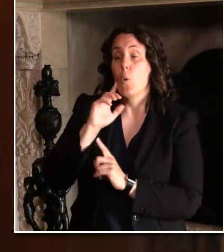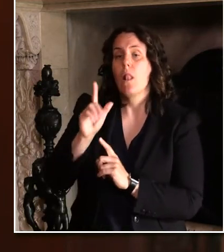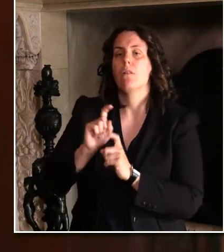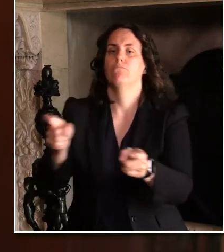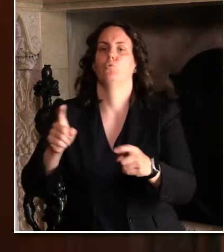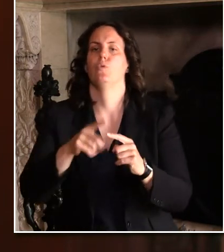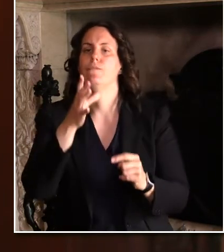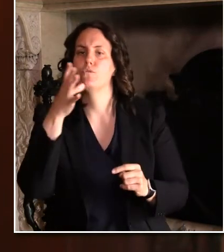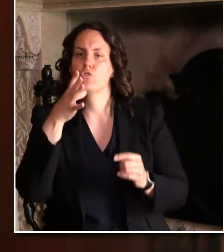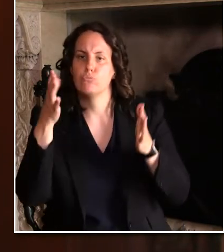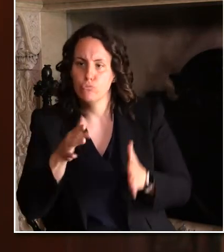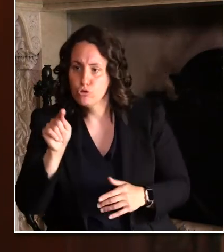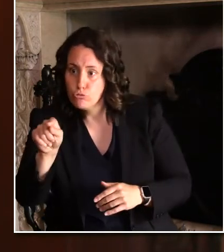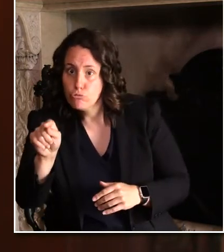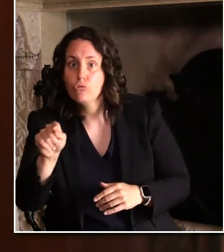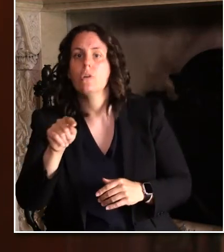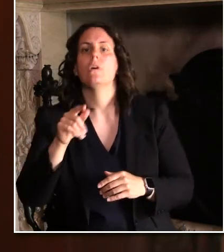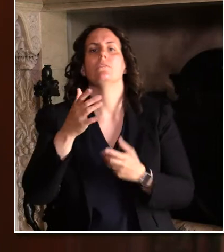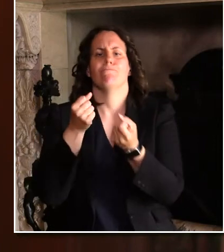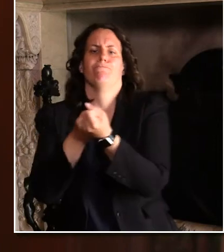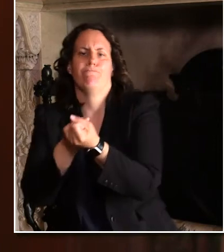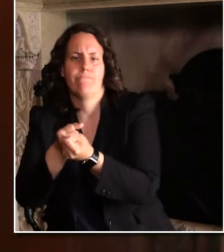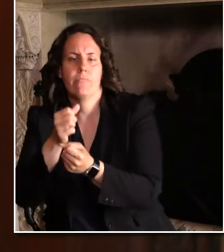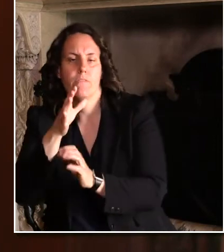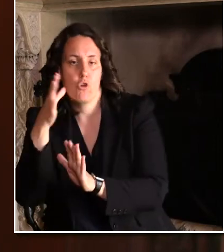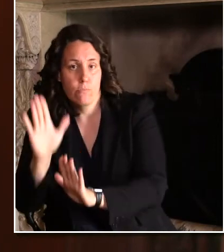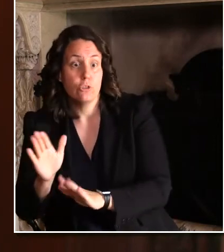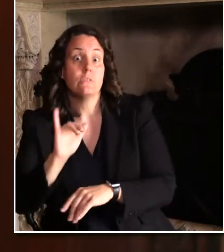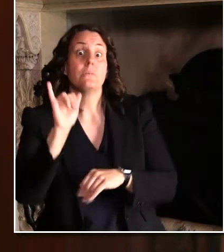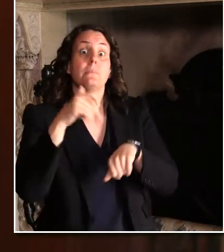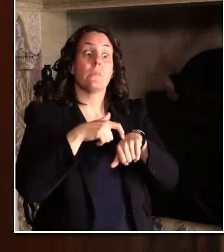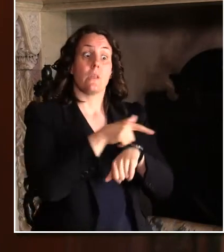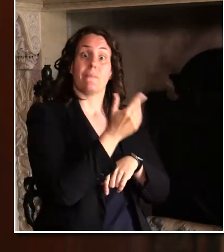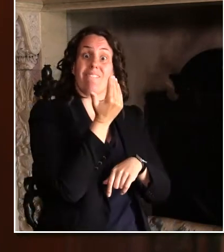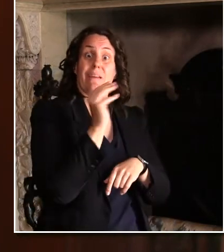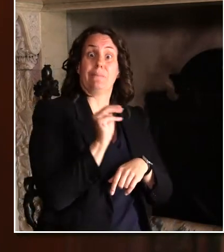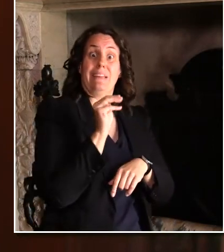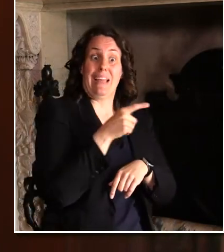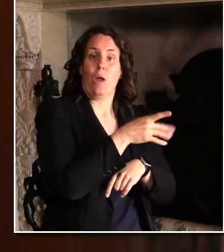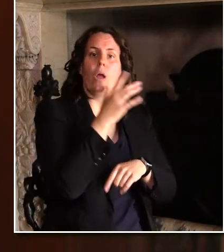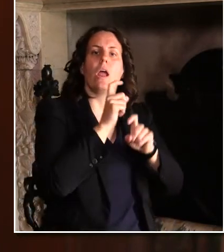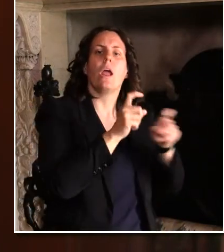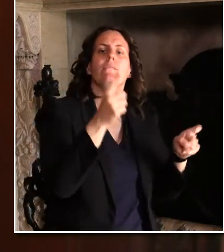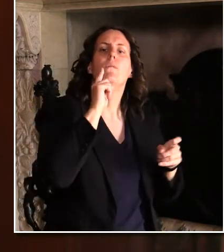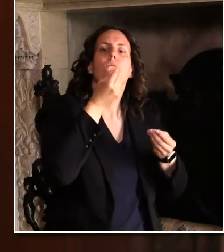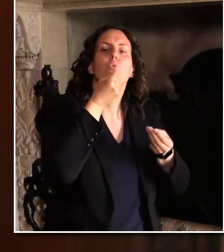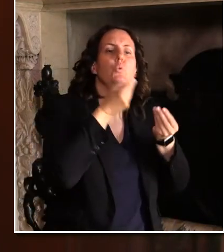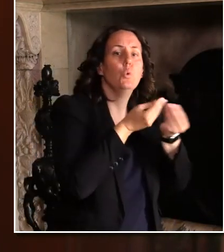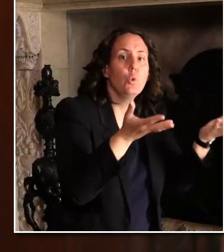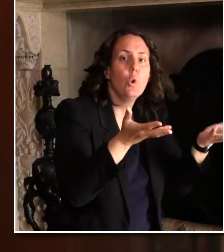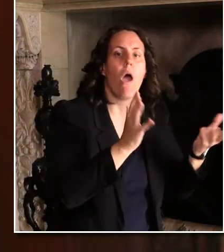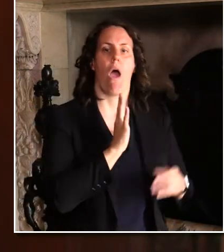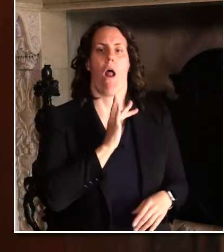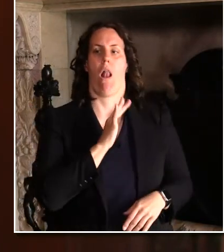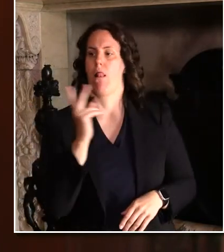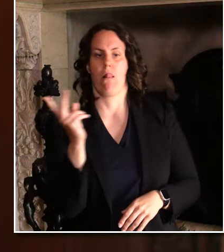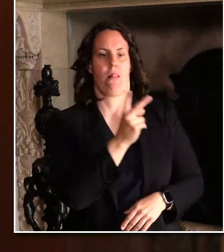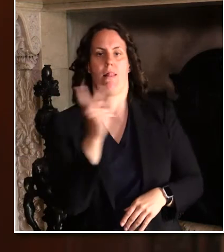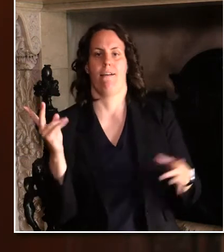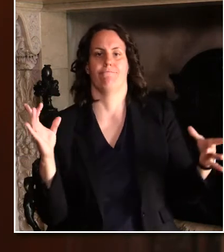in combating food insecurity across our state. This plan is a win-win as we're connecting the high-quality food that our